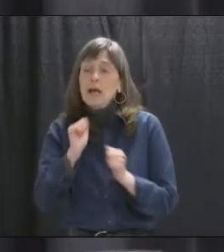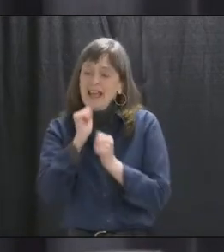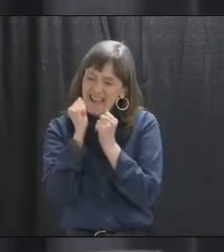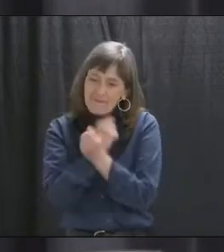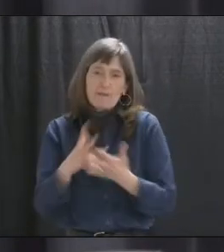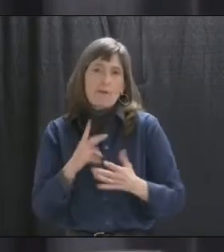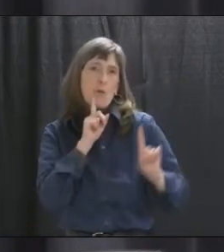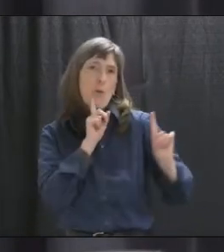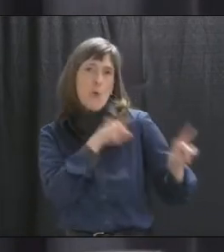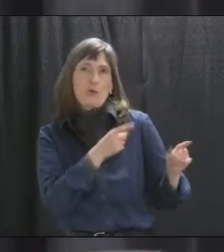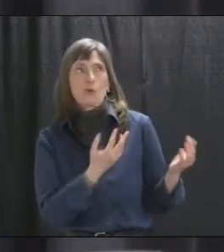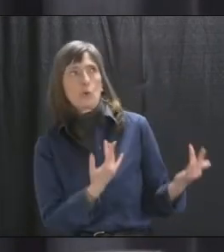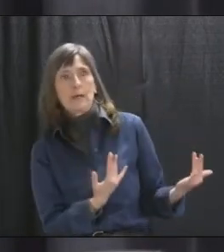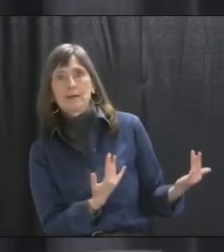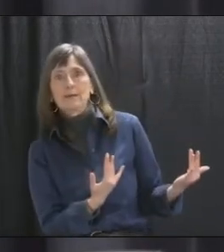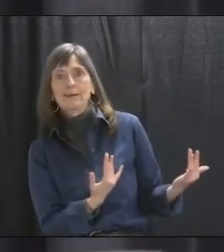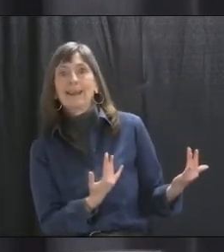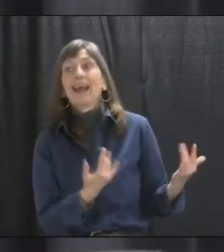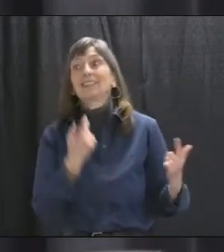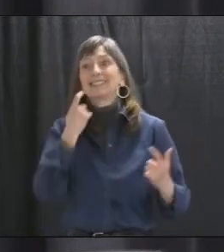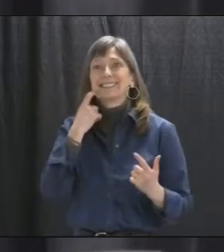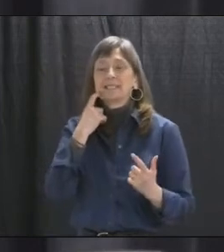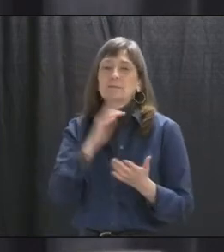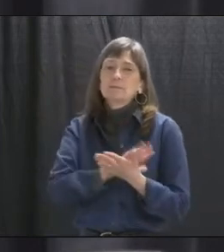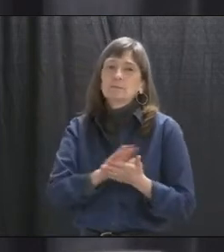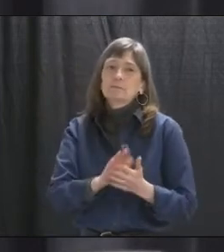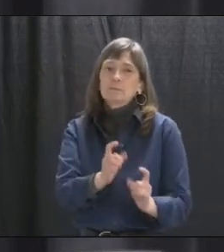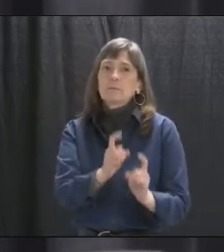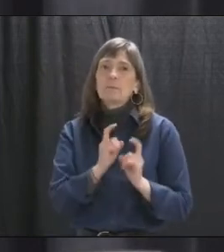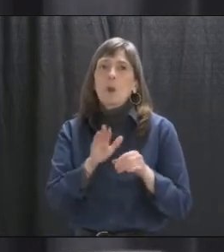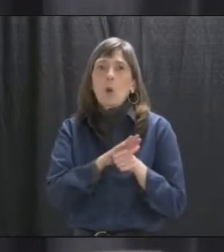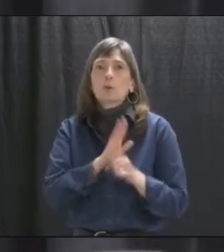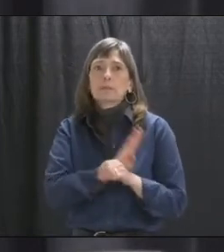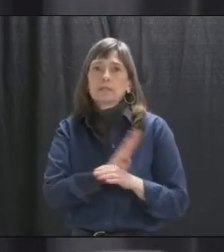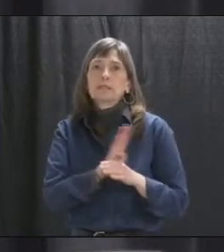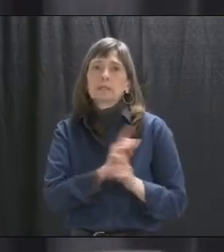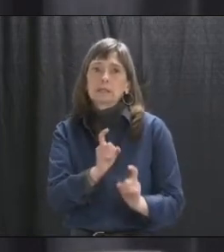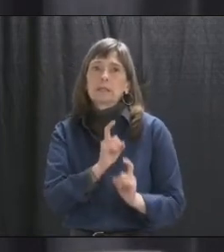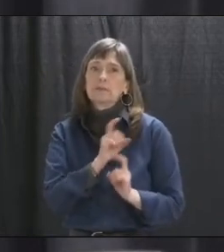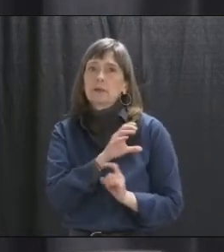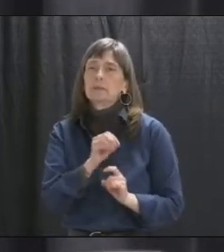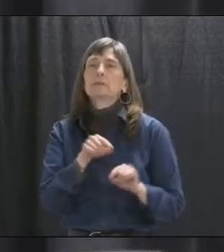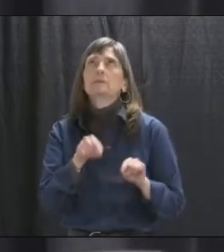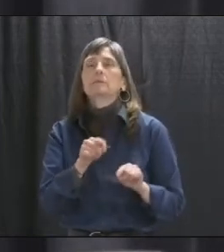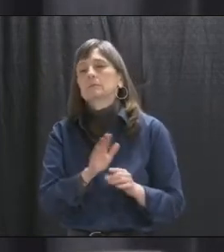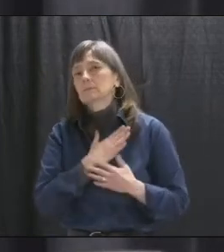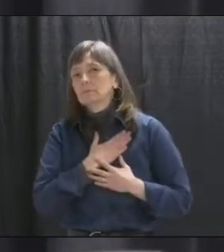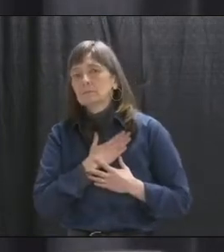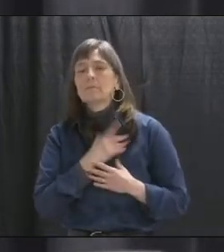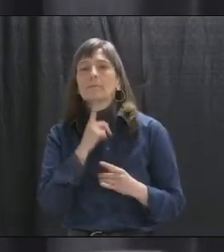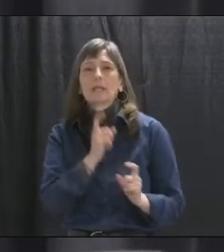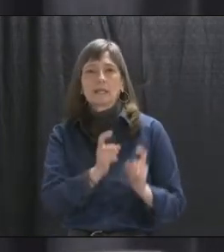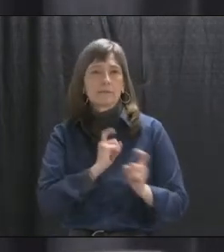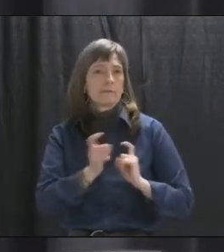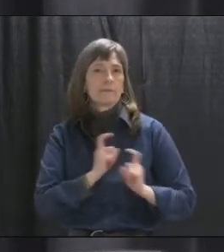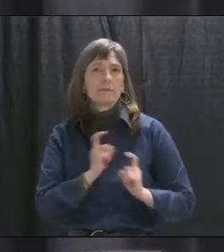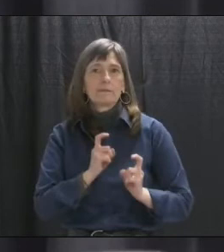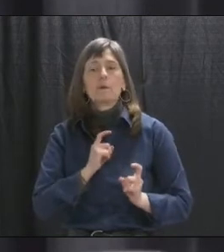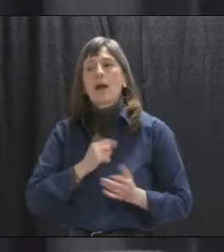said earlier on, we had very kind donation from some of the local businesses and companies in Newfoundland and Labrador that's